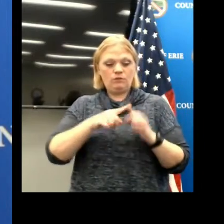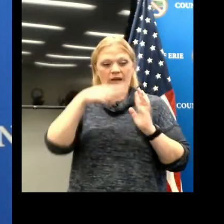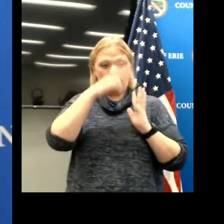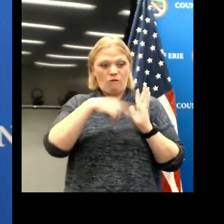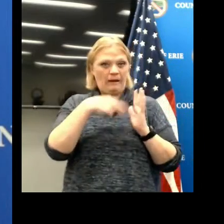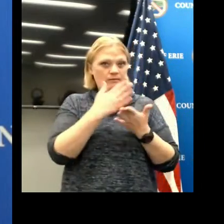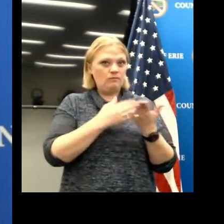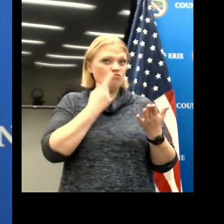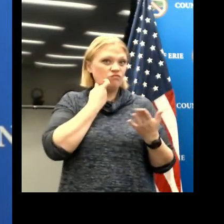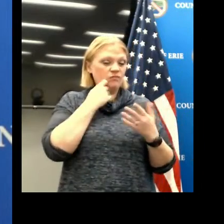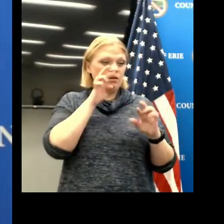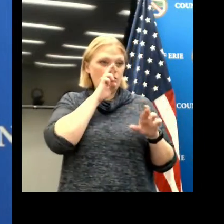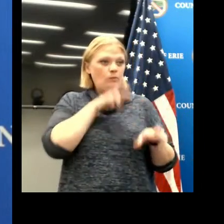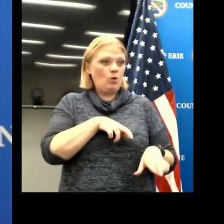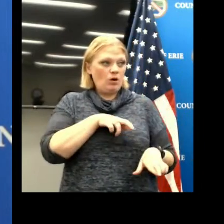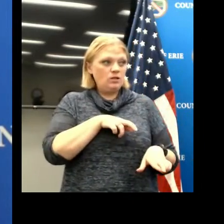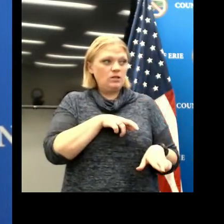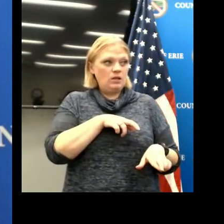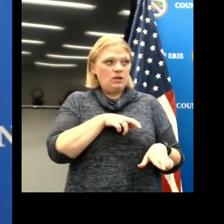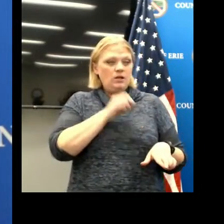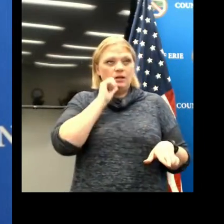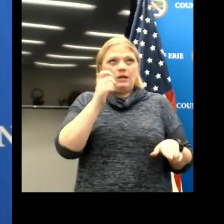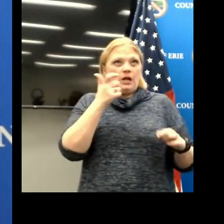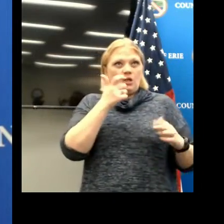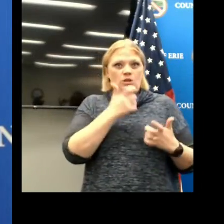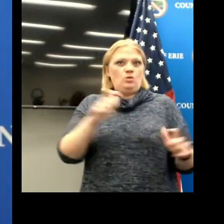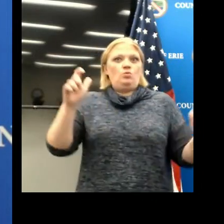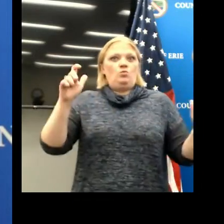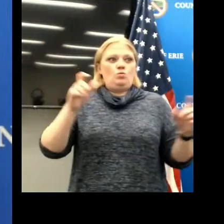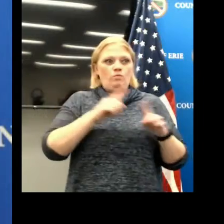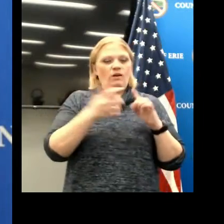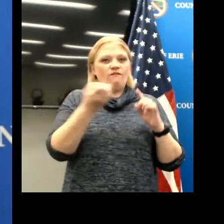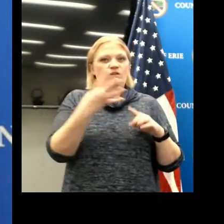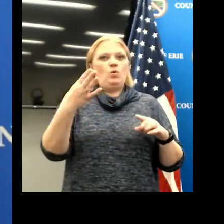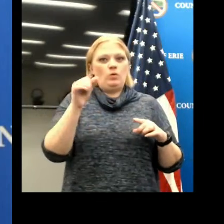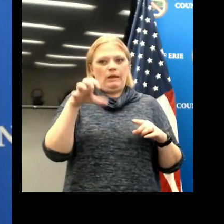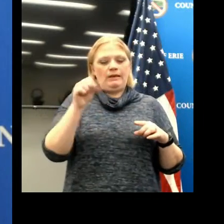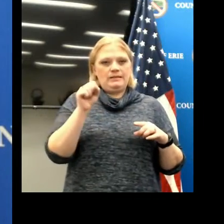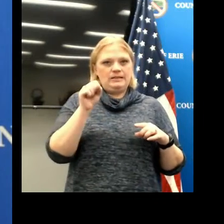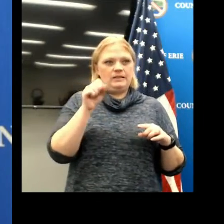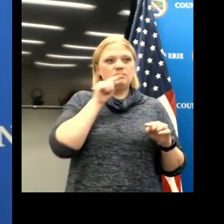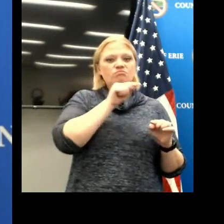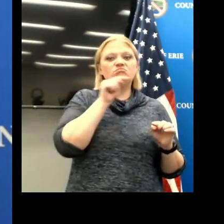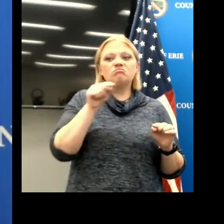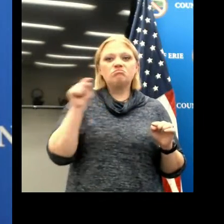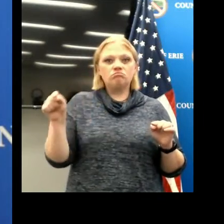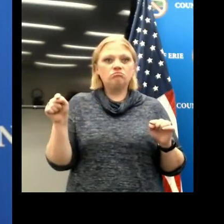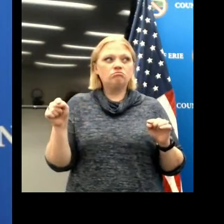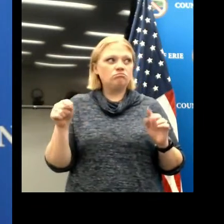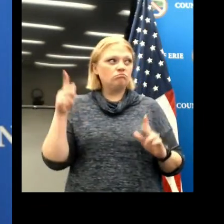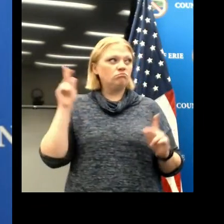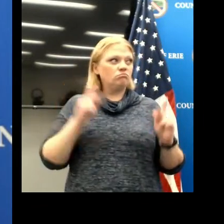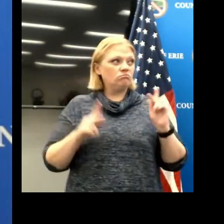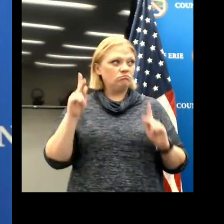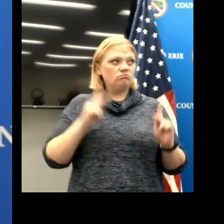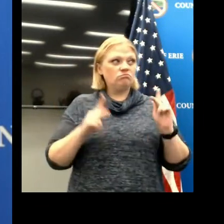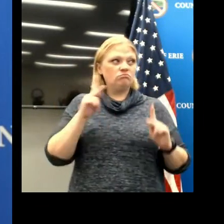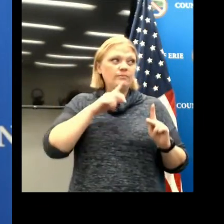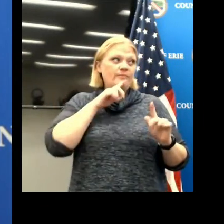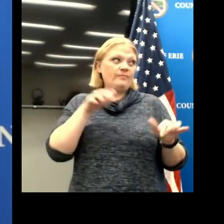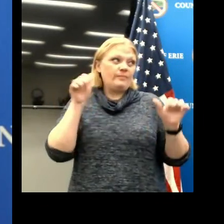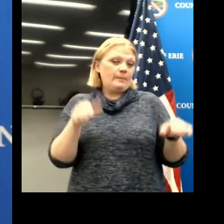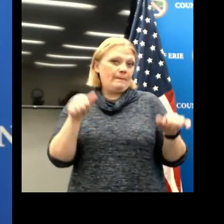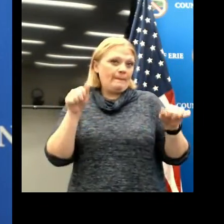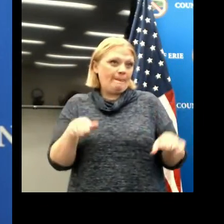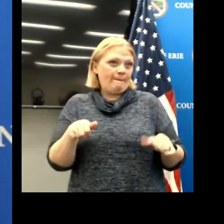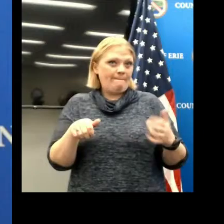that we've seen, not a big up, but we've seen a couple cases here or there where there is the possibility